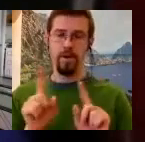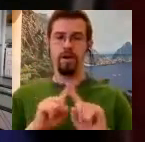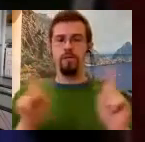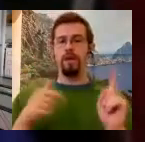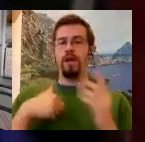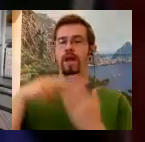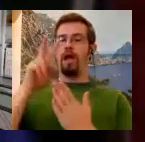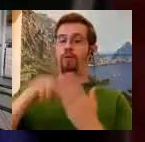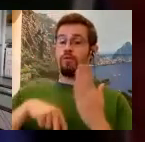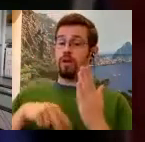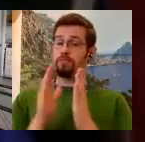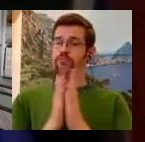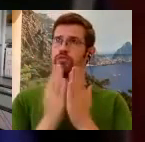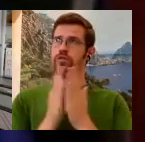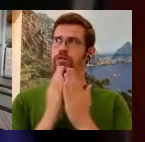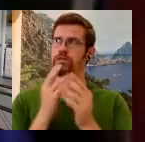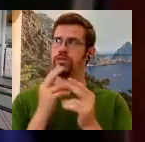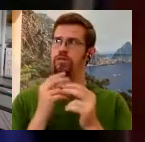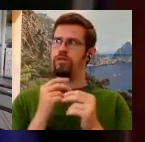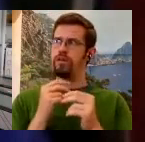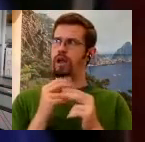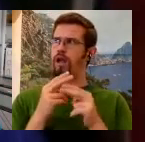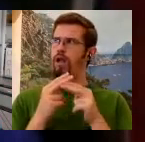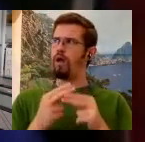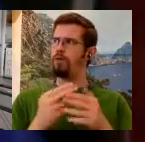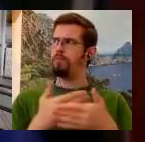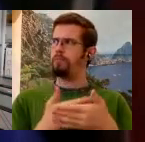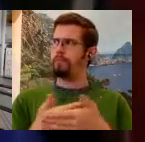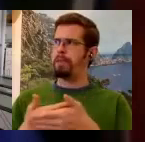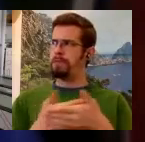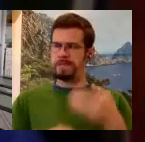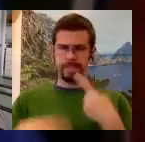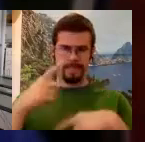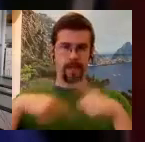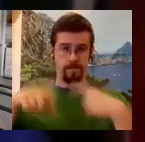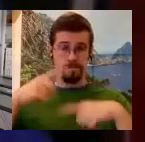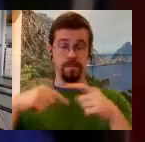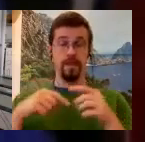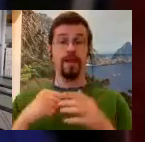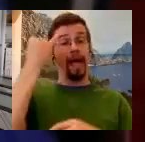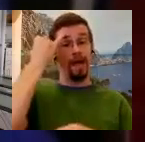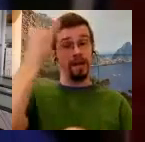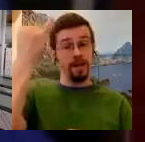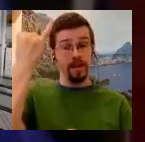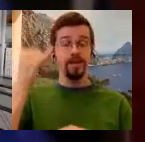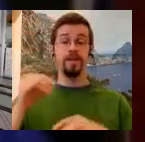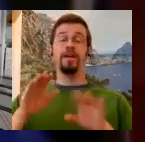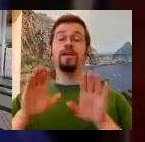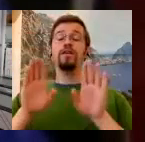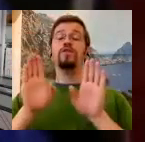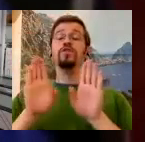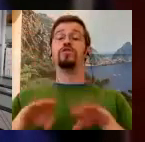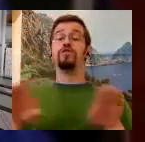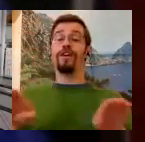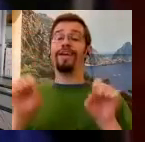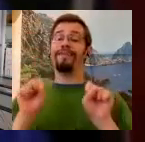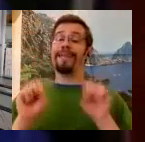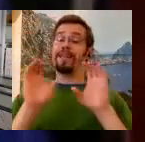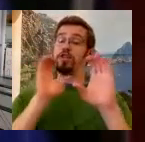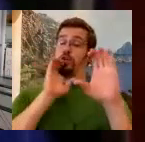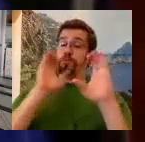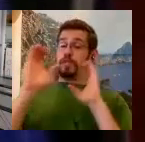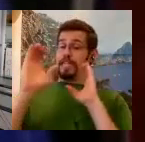talking about, I think it was called Baby Signs. The idea is that children can communicate with sign